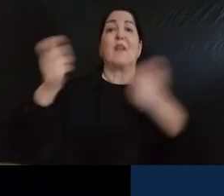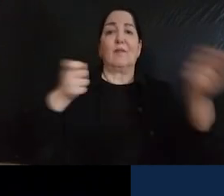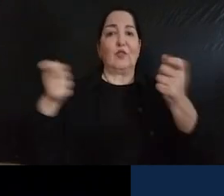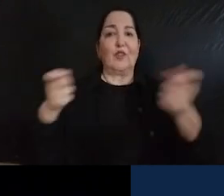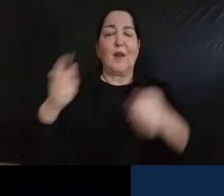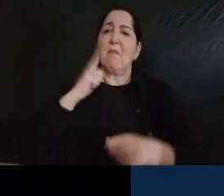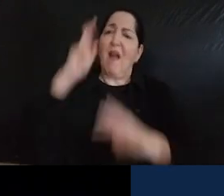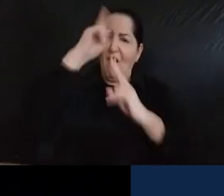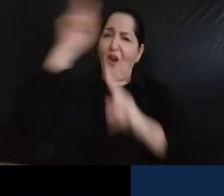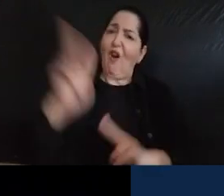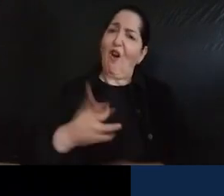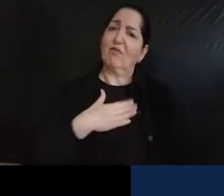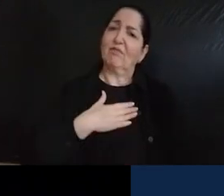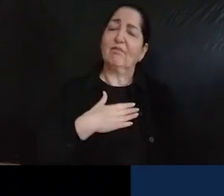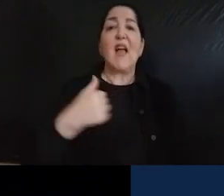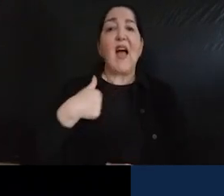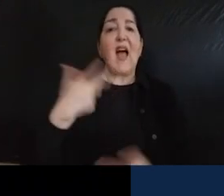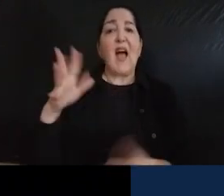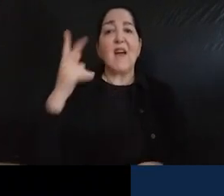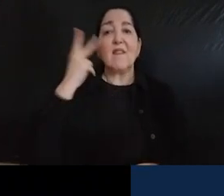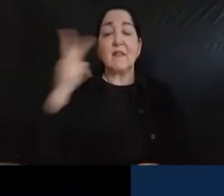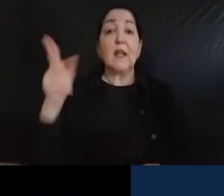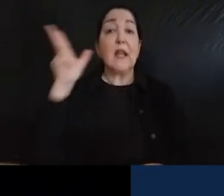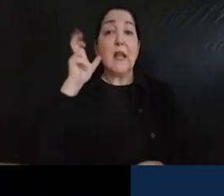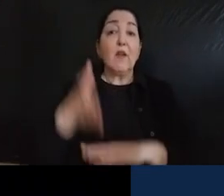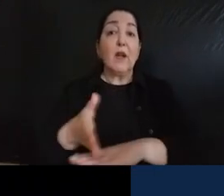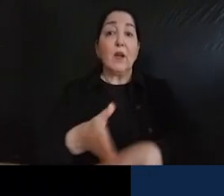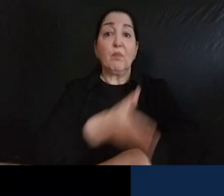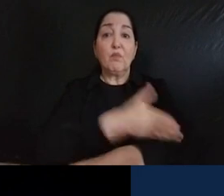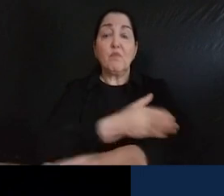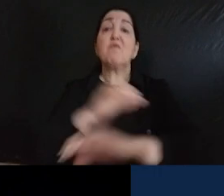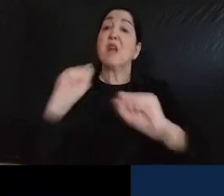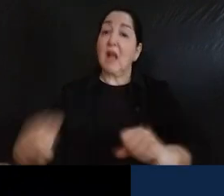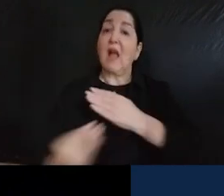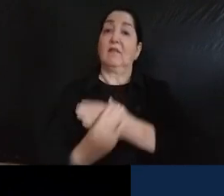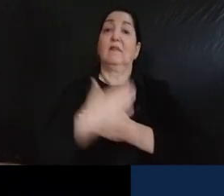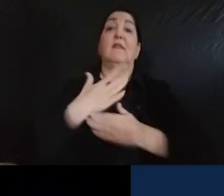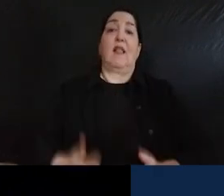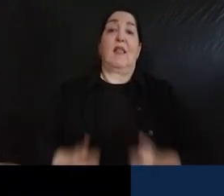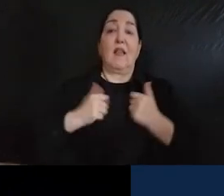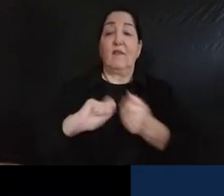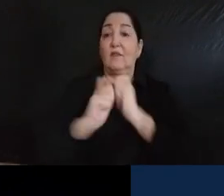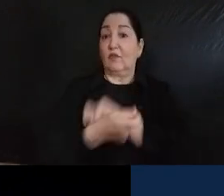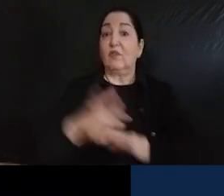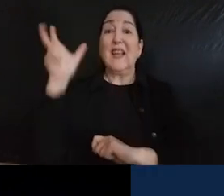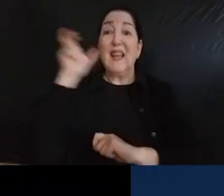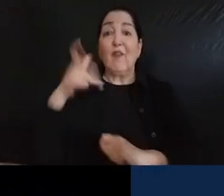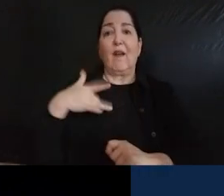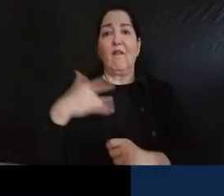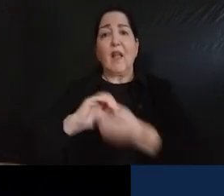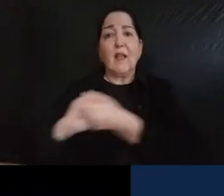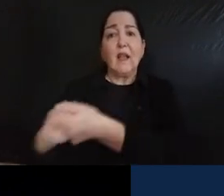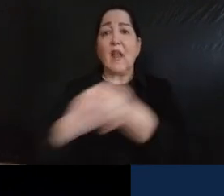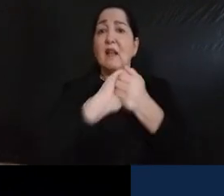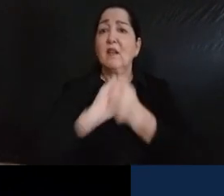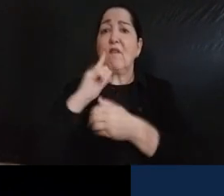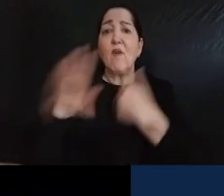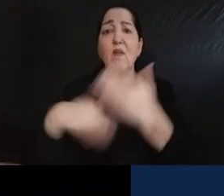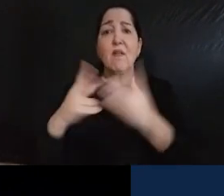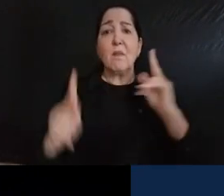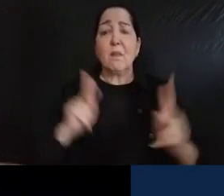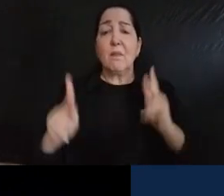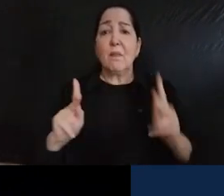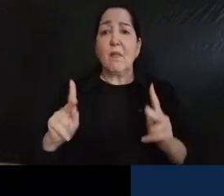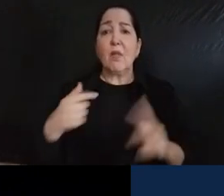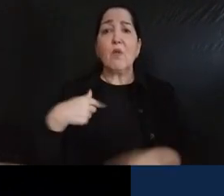My honor to do that. But I've seen firsthand how improving hearing can indeed change lives. Hearing, after all, is what connects